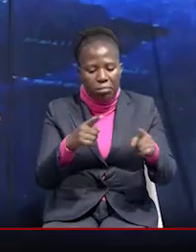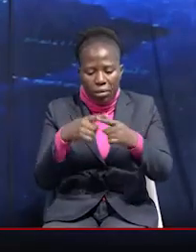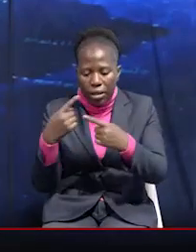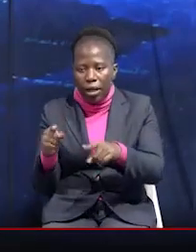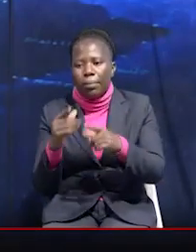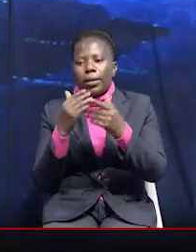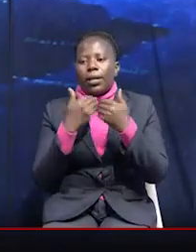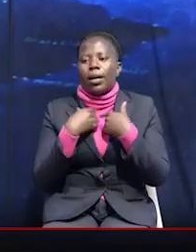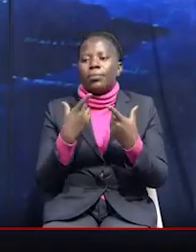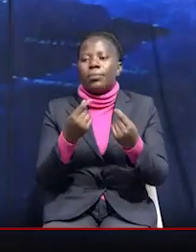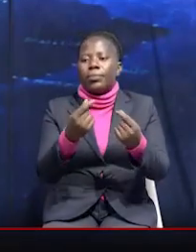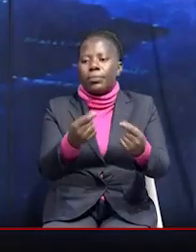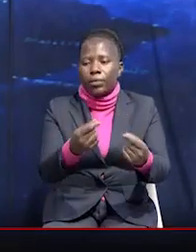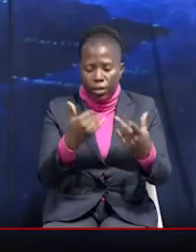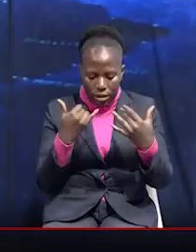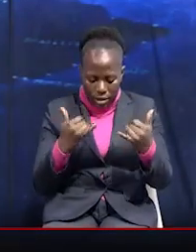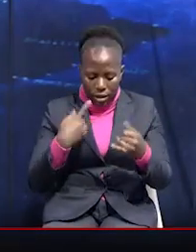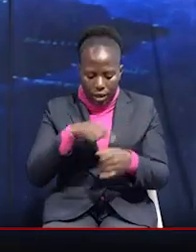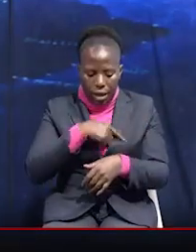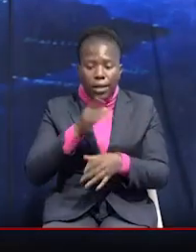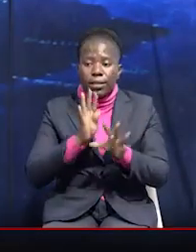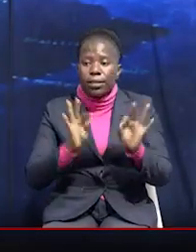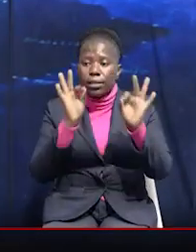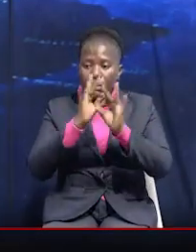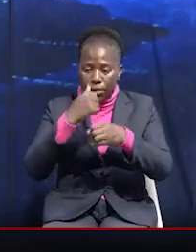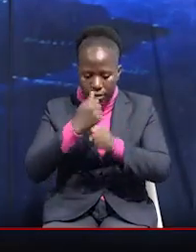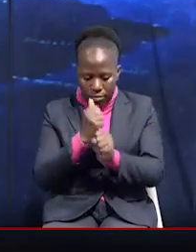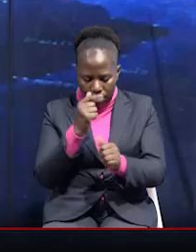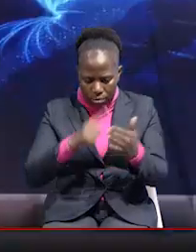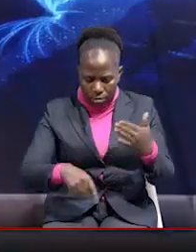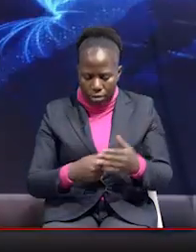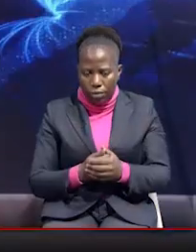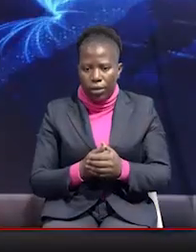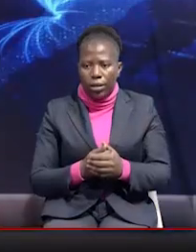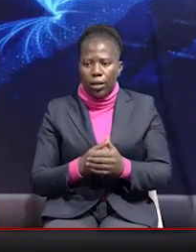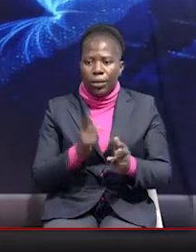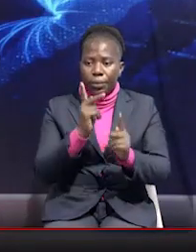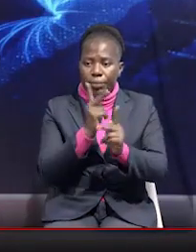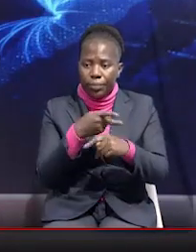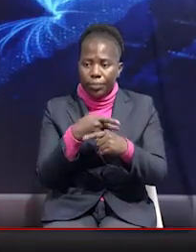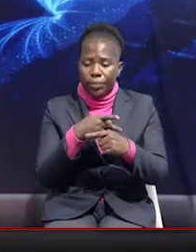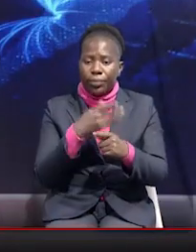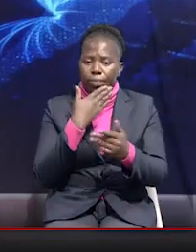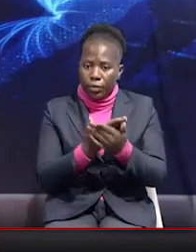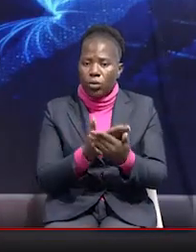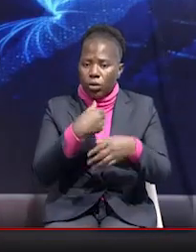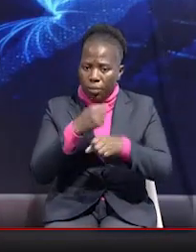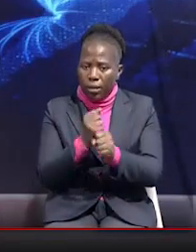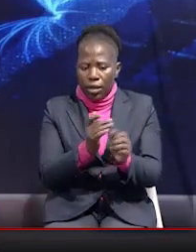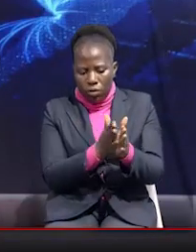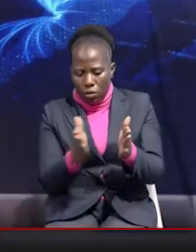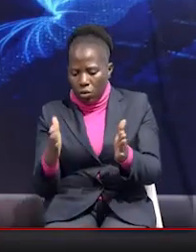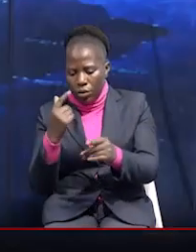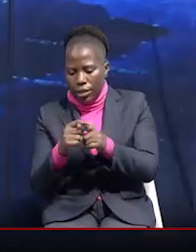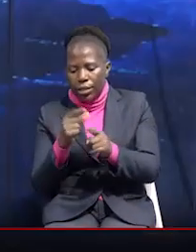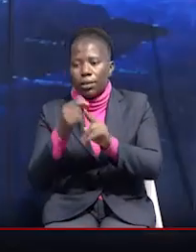perennial basis. So there's a need for us to create some wonderful products around December and January, so that people